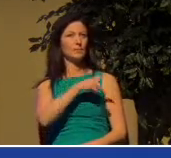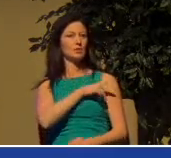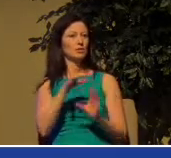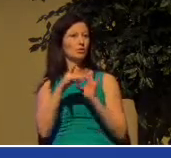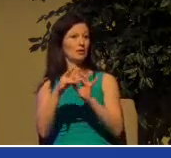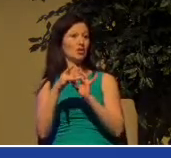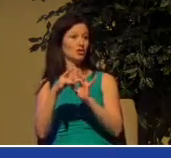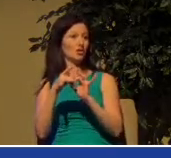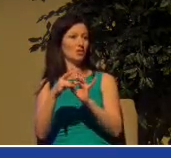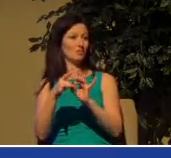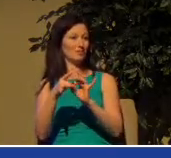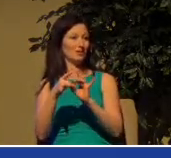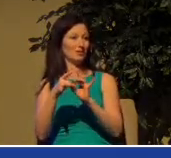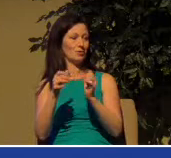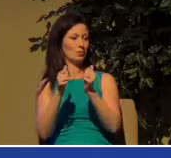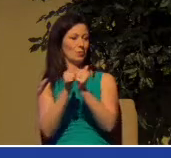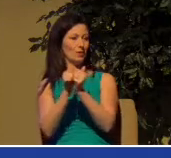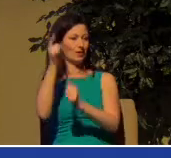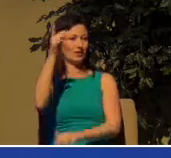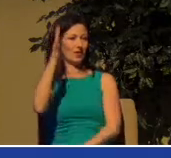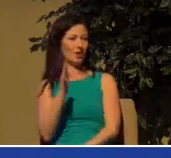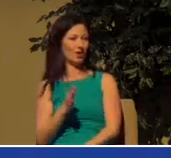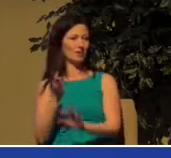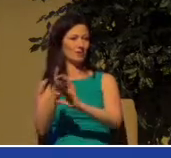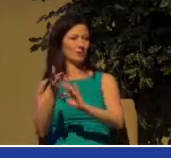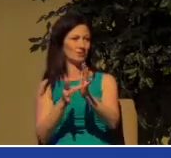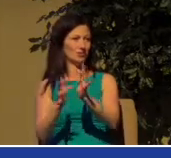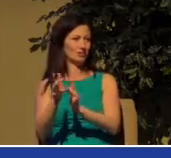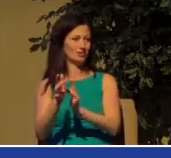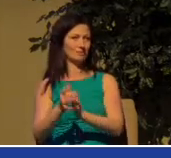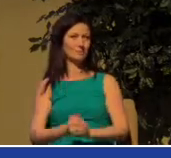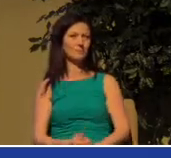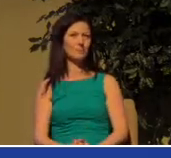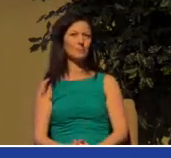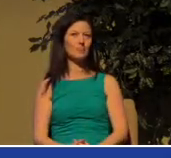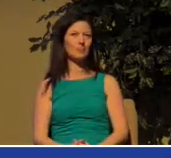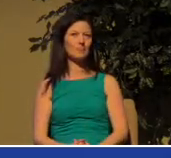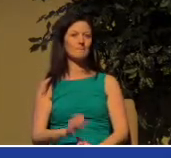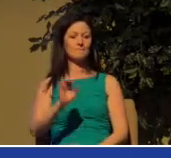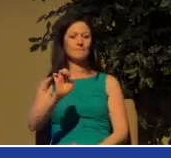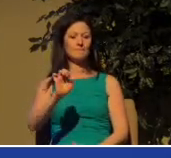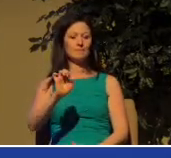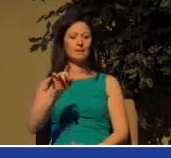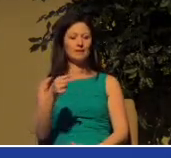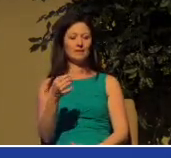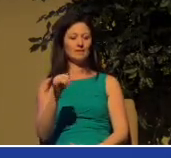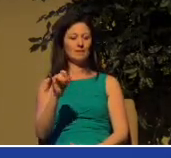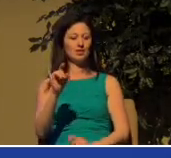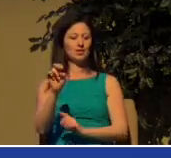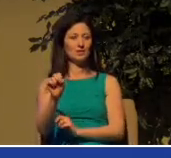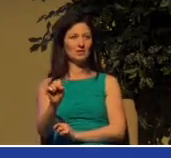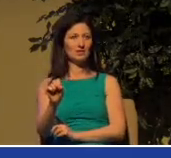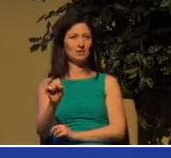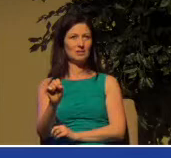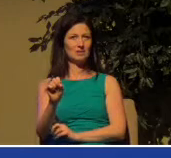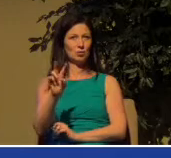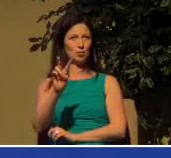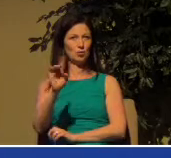Jesus. Ephesians 2:18, through Him, that is through Jesus, we both have access to the